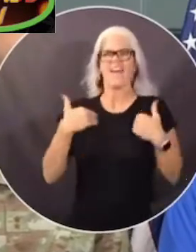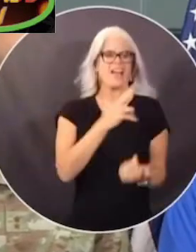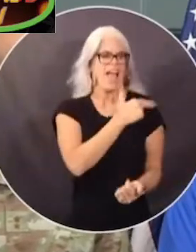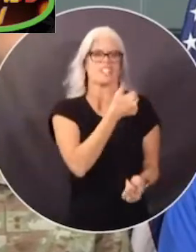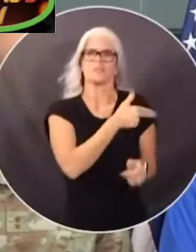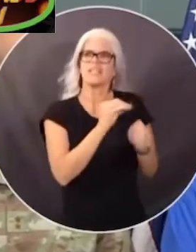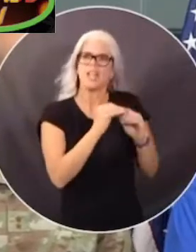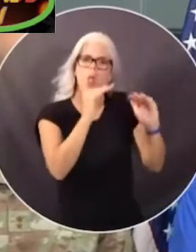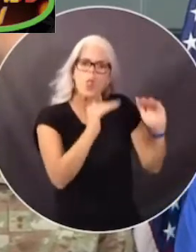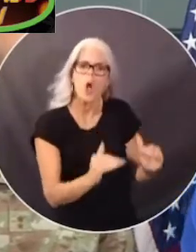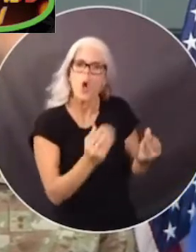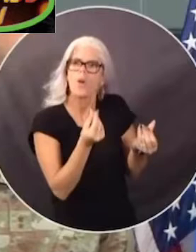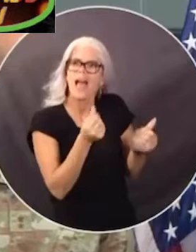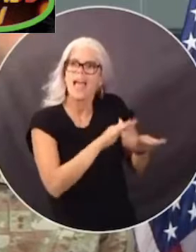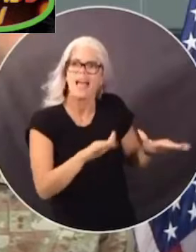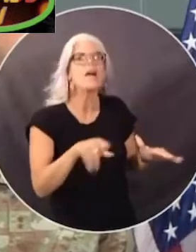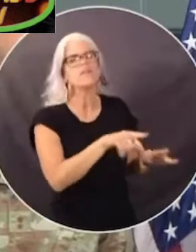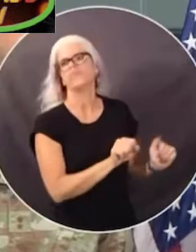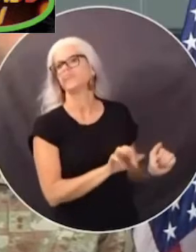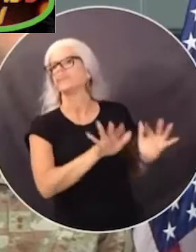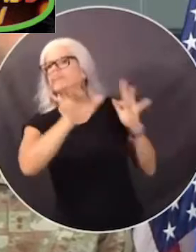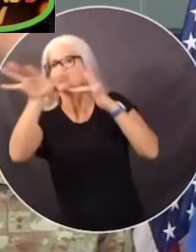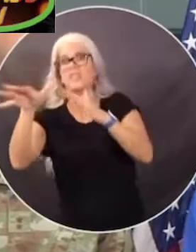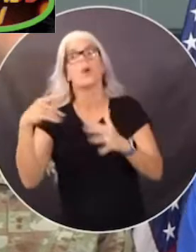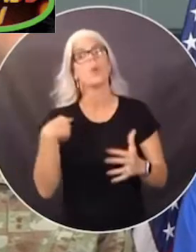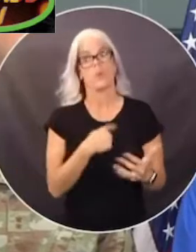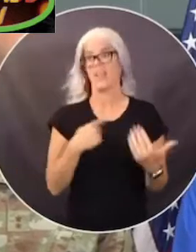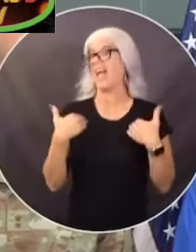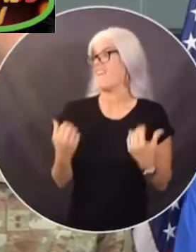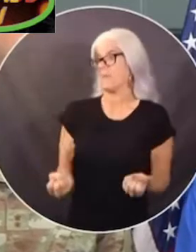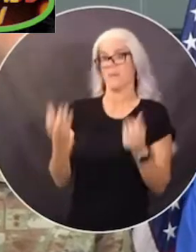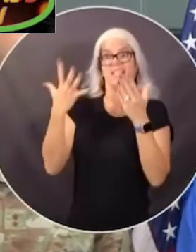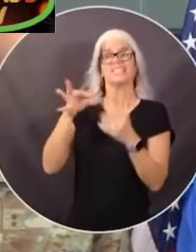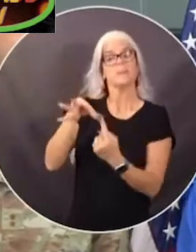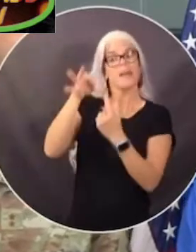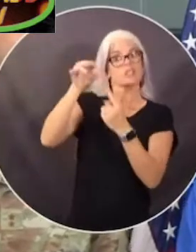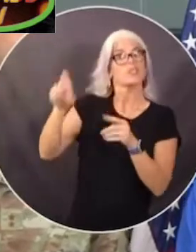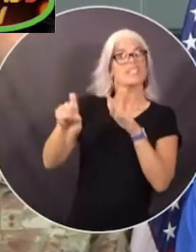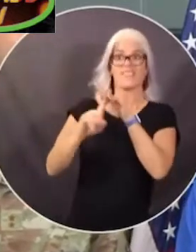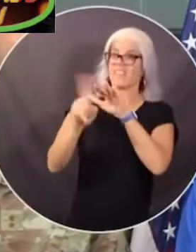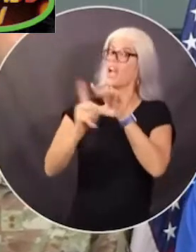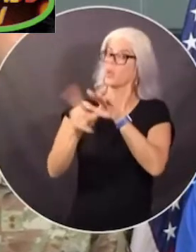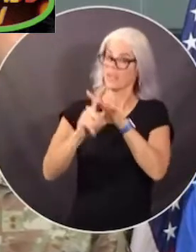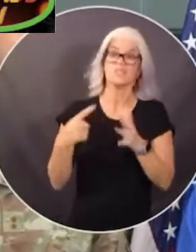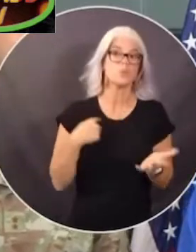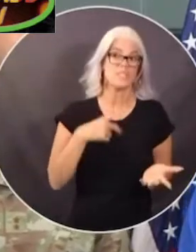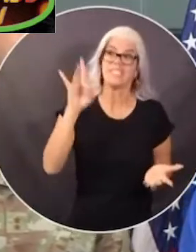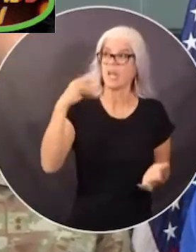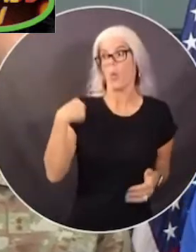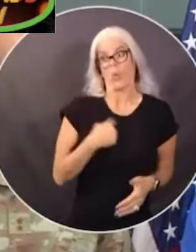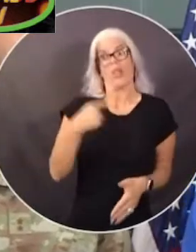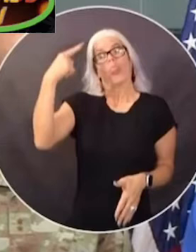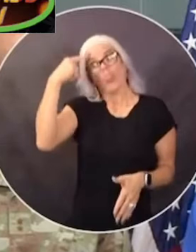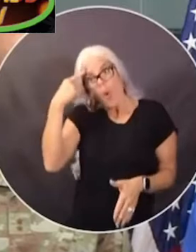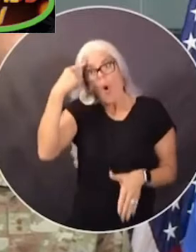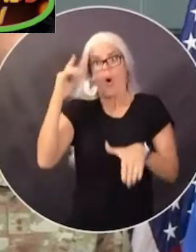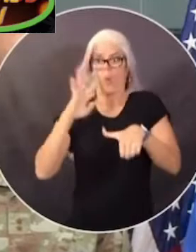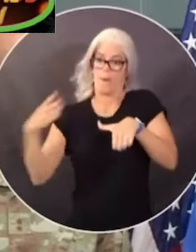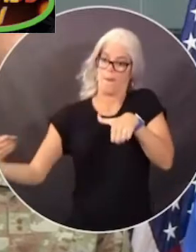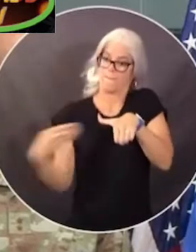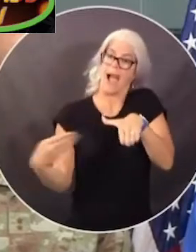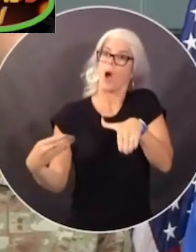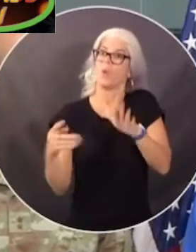of special needs evacuations, as we should have. I mean, you got to take the information that you have, and they're going to feel effects from this. But my hope is